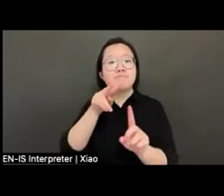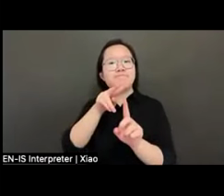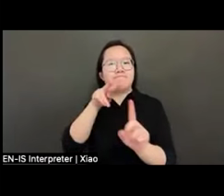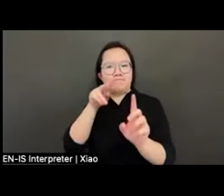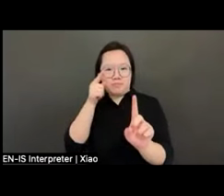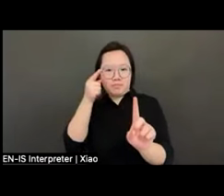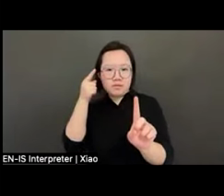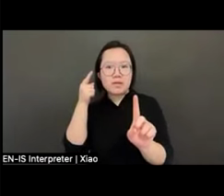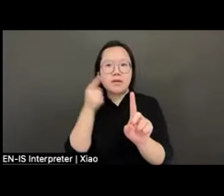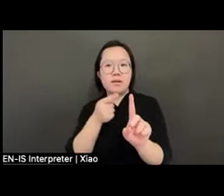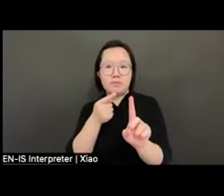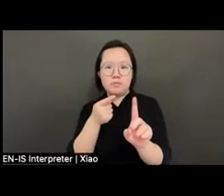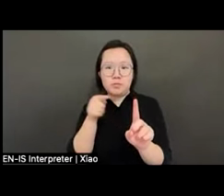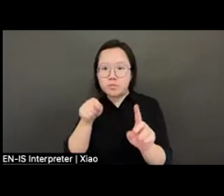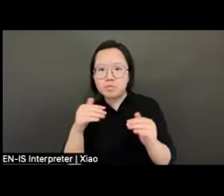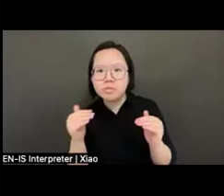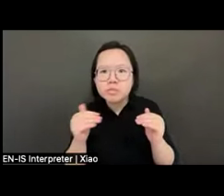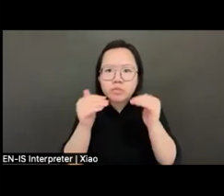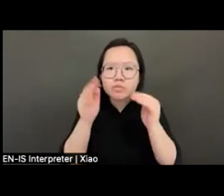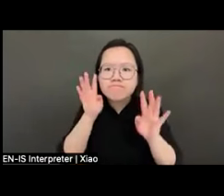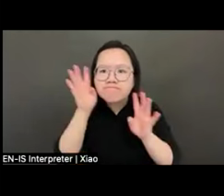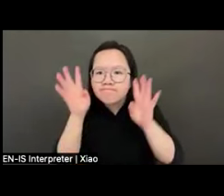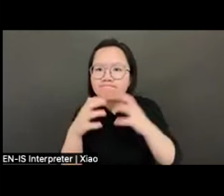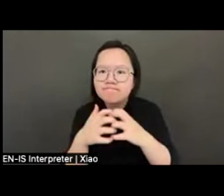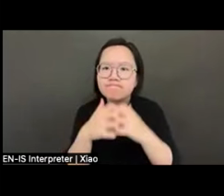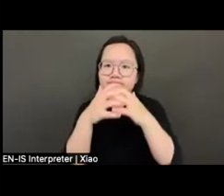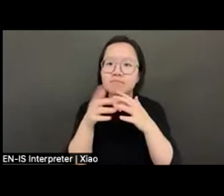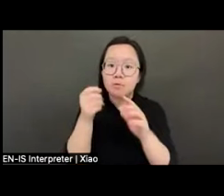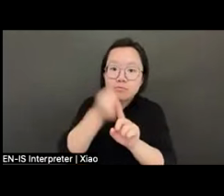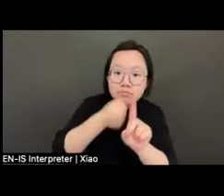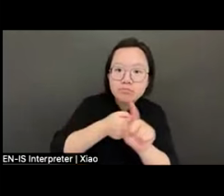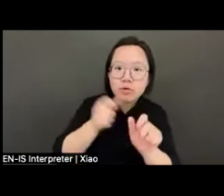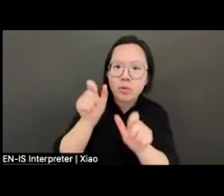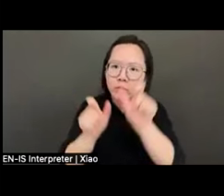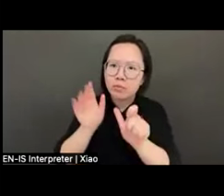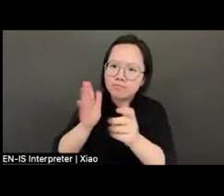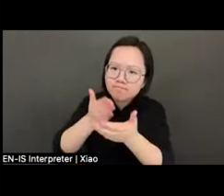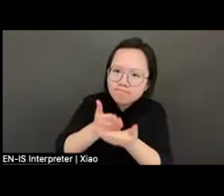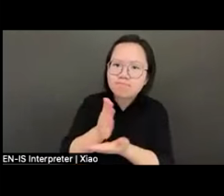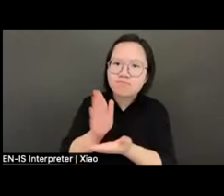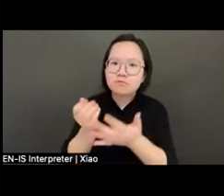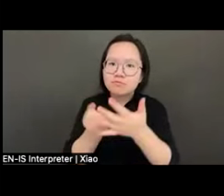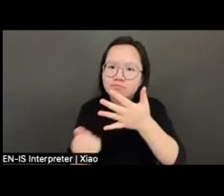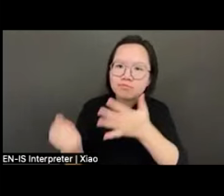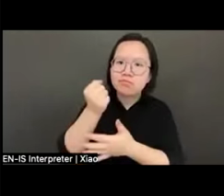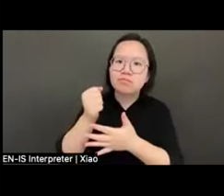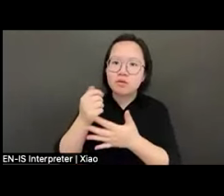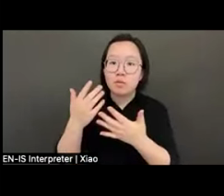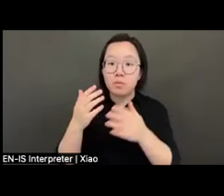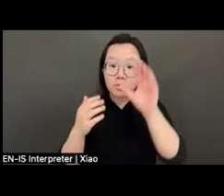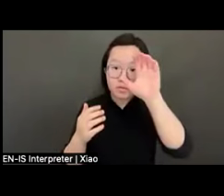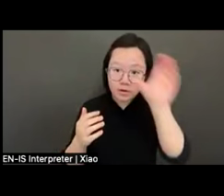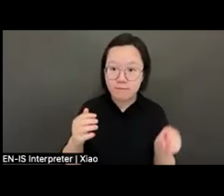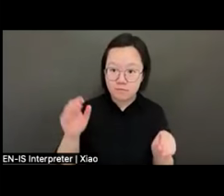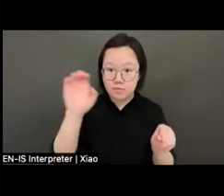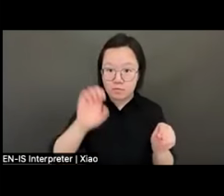levels. And then if you have a cooperation grant, you can expect 3 main things.